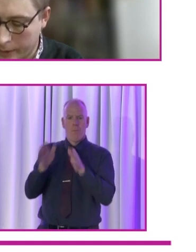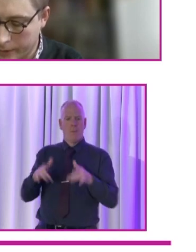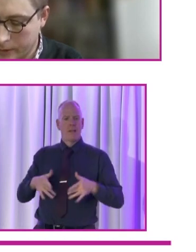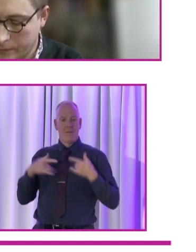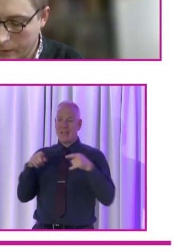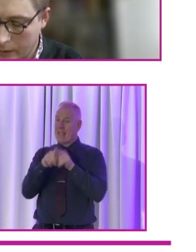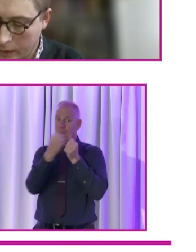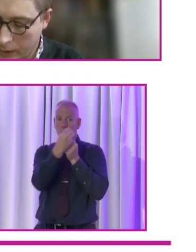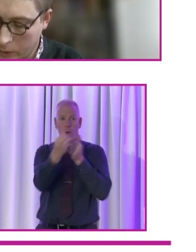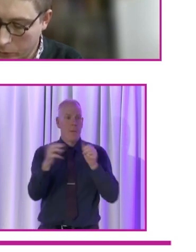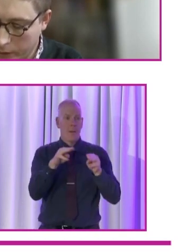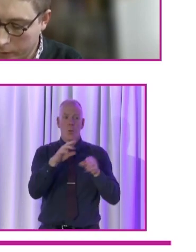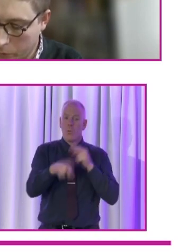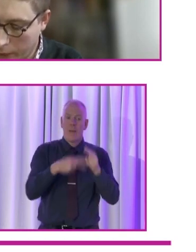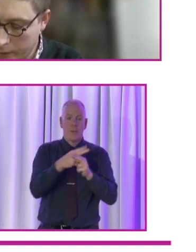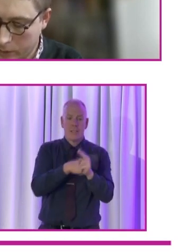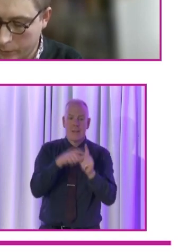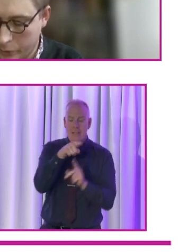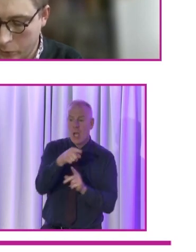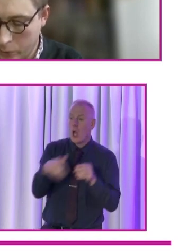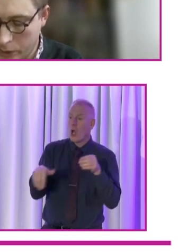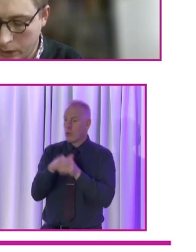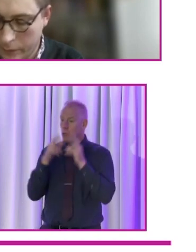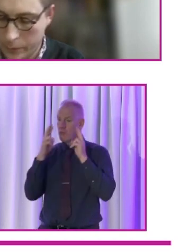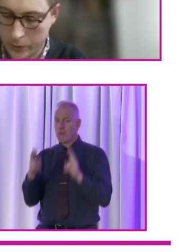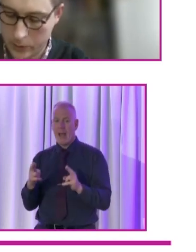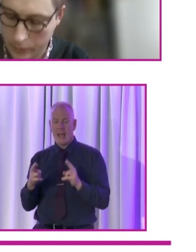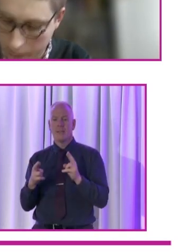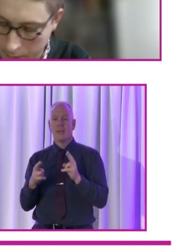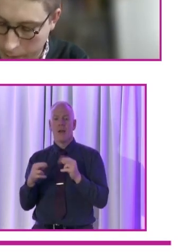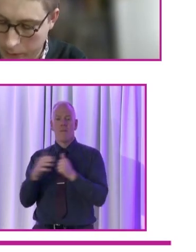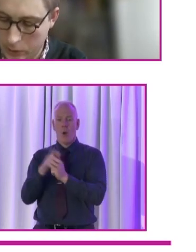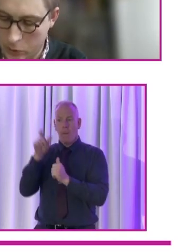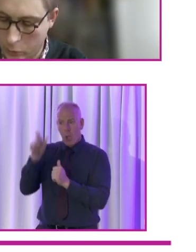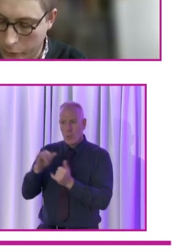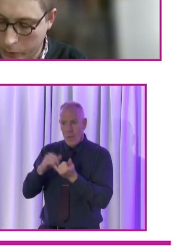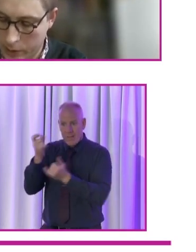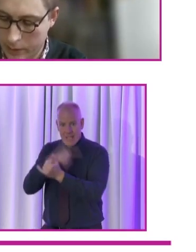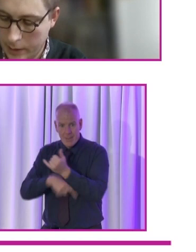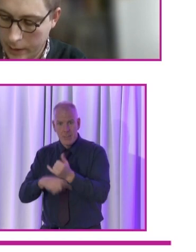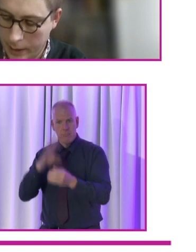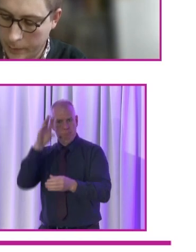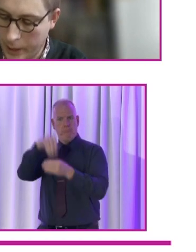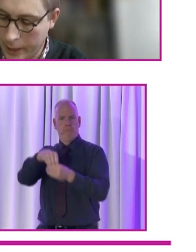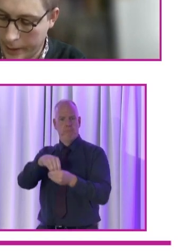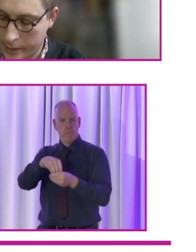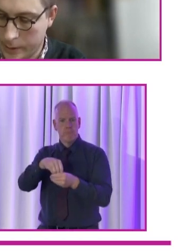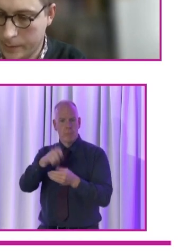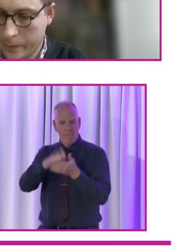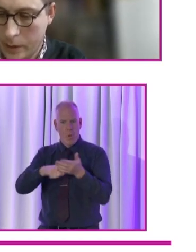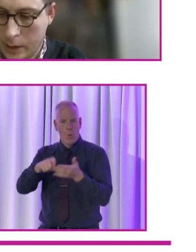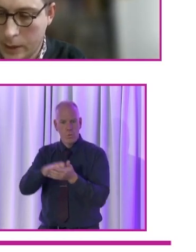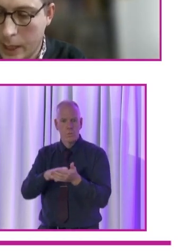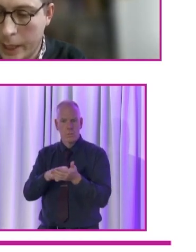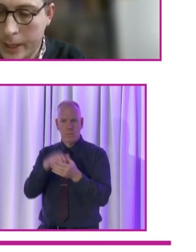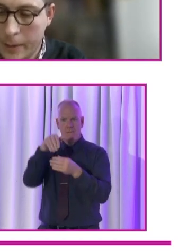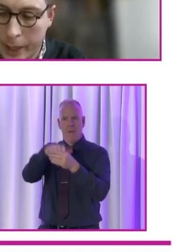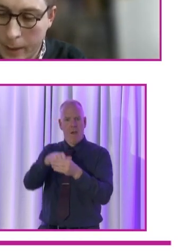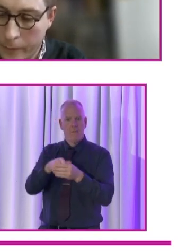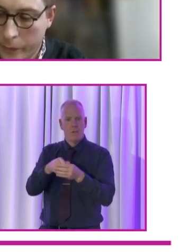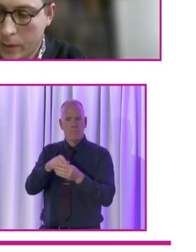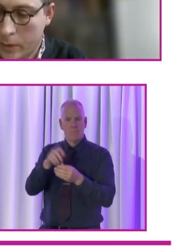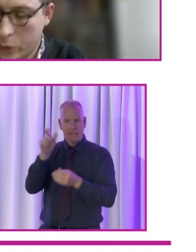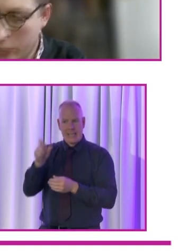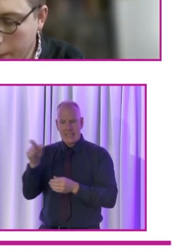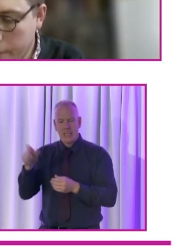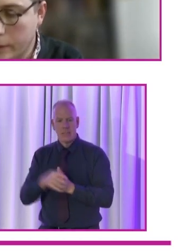basis with others, including the right and opportunity for persons with disabilities to vote and be elected. Inter alia